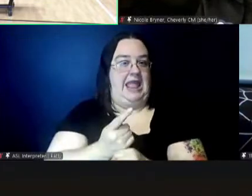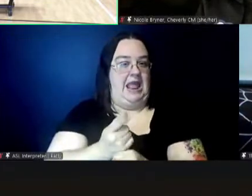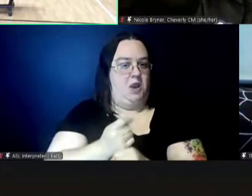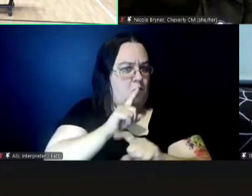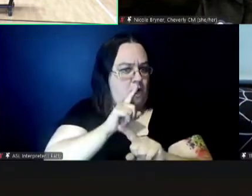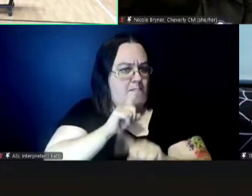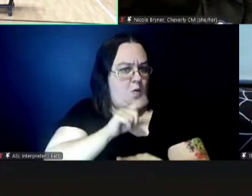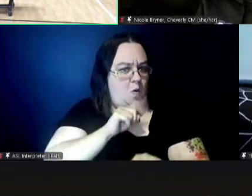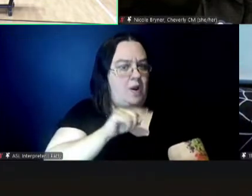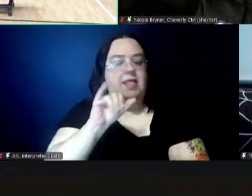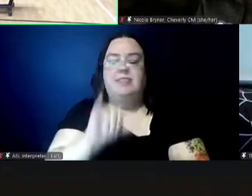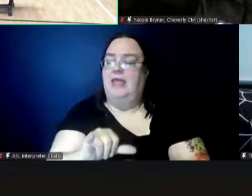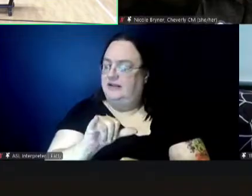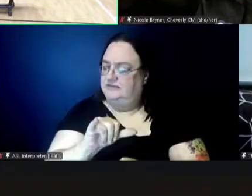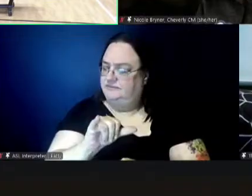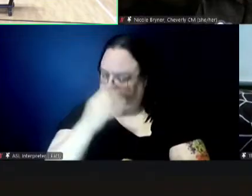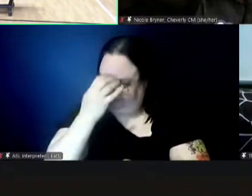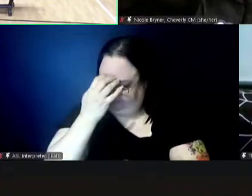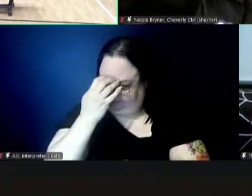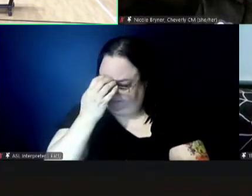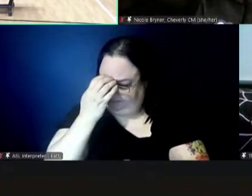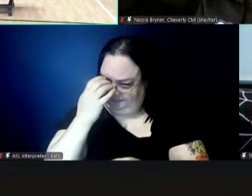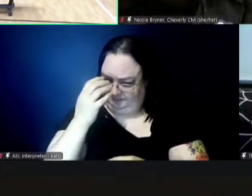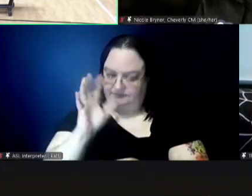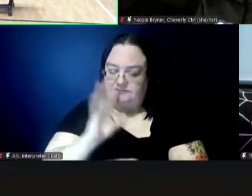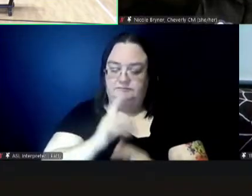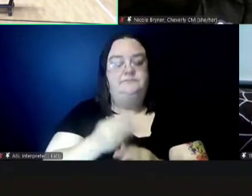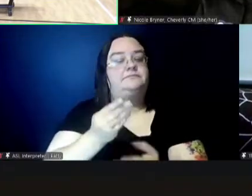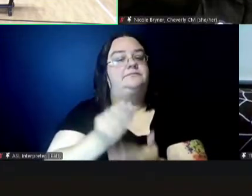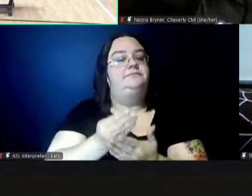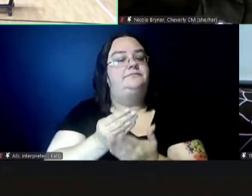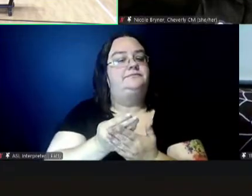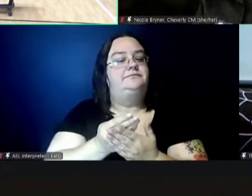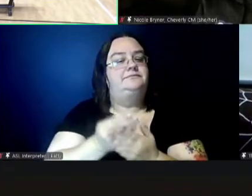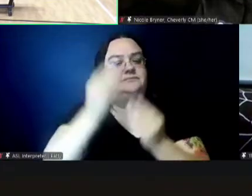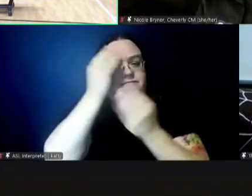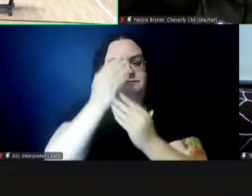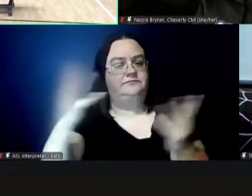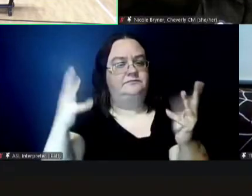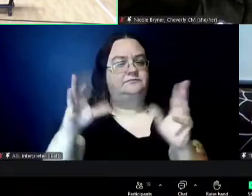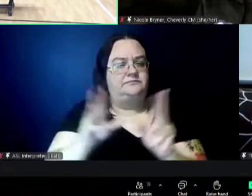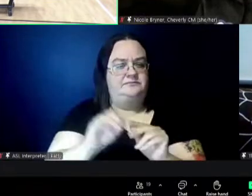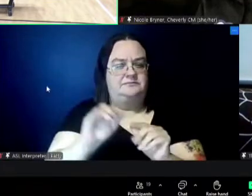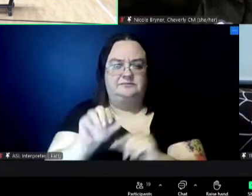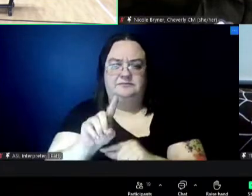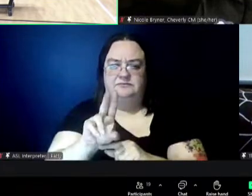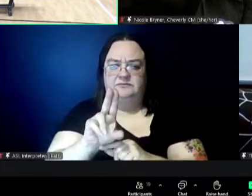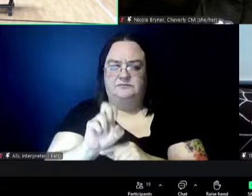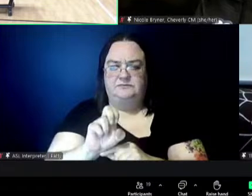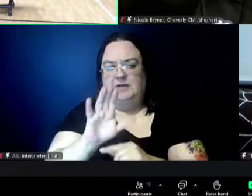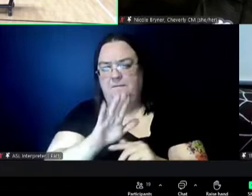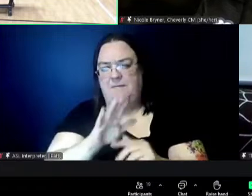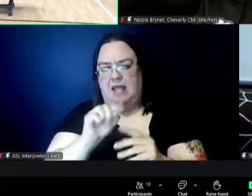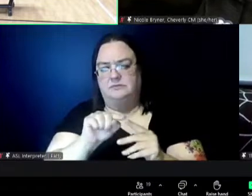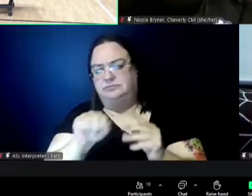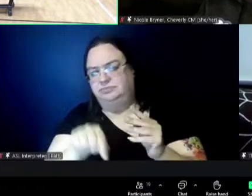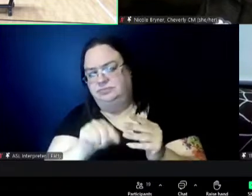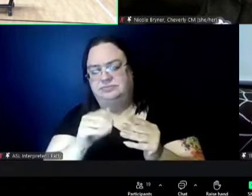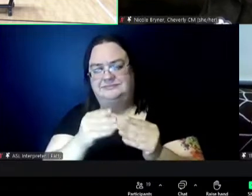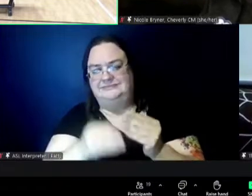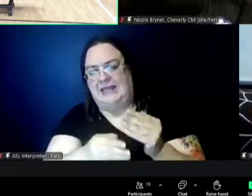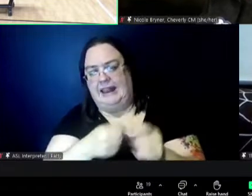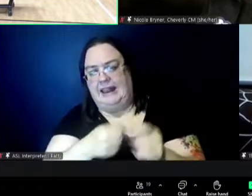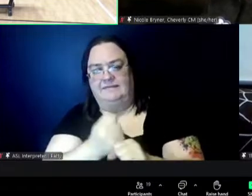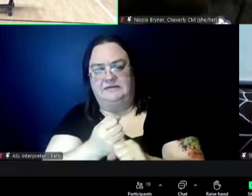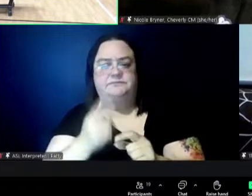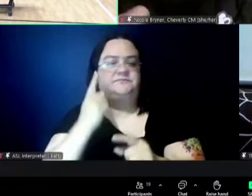around the financial disclosure form, which I think is due around the turn of the year for mayor and for the